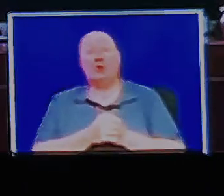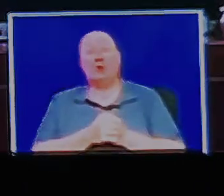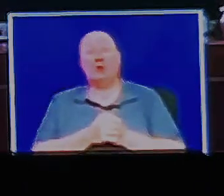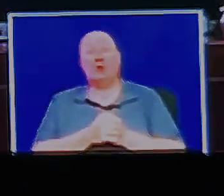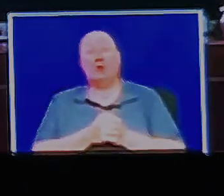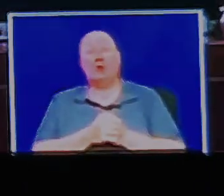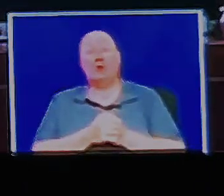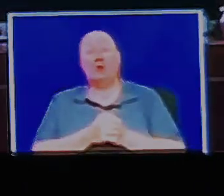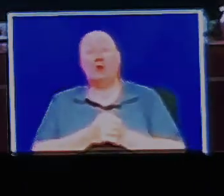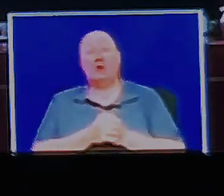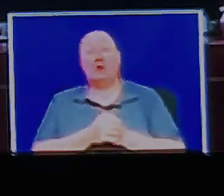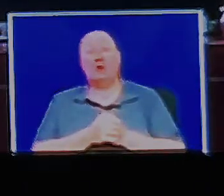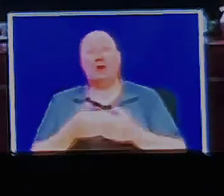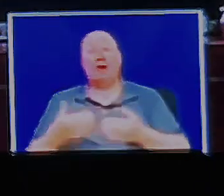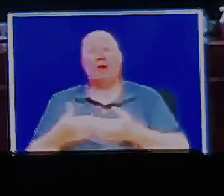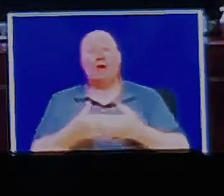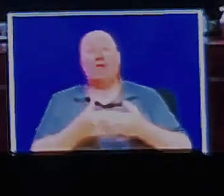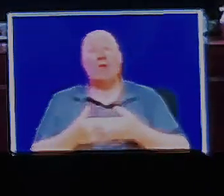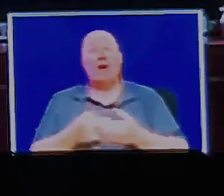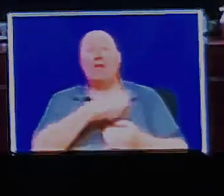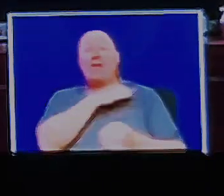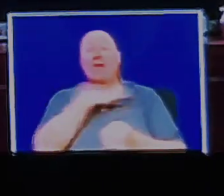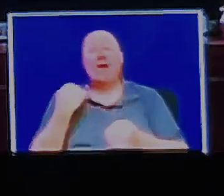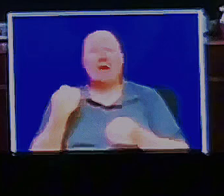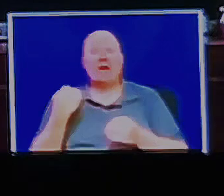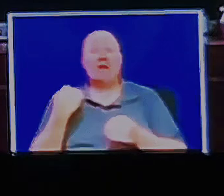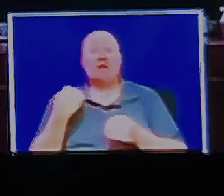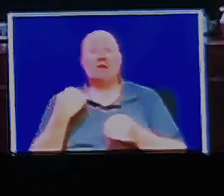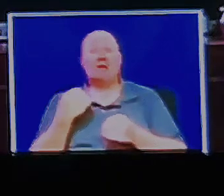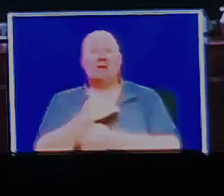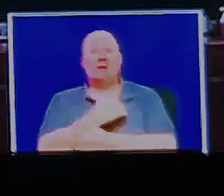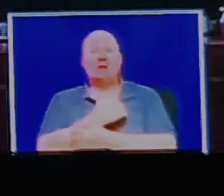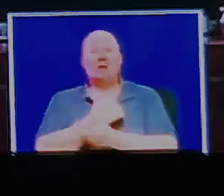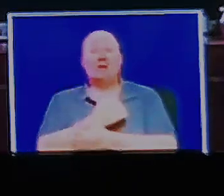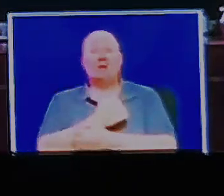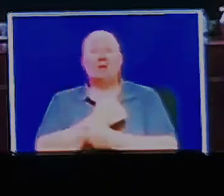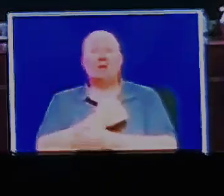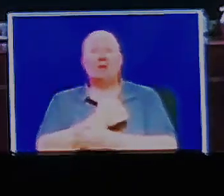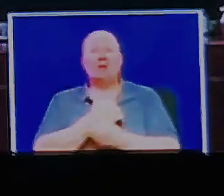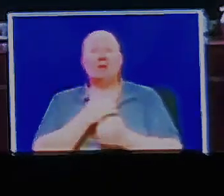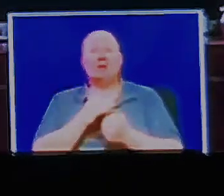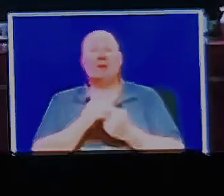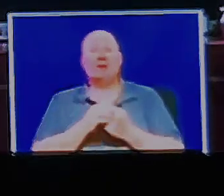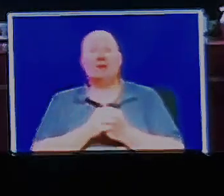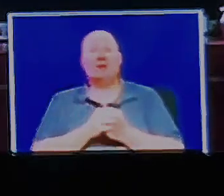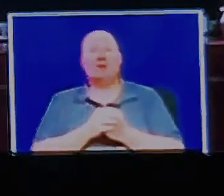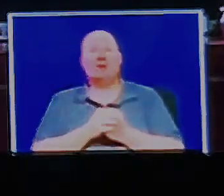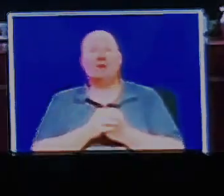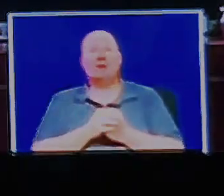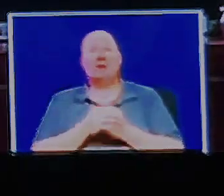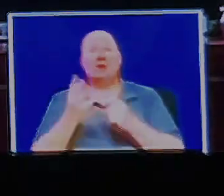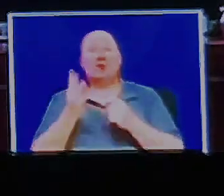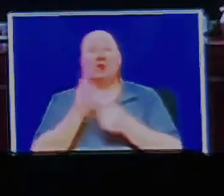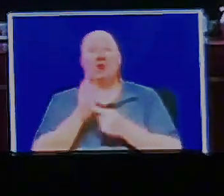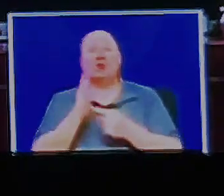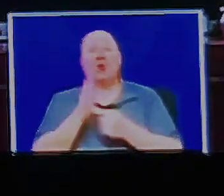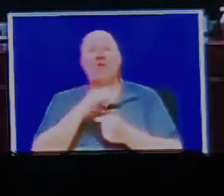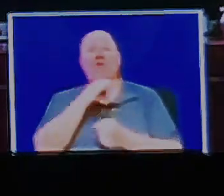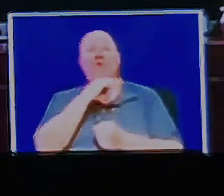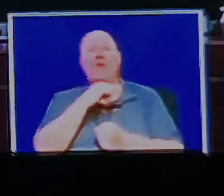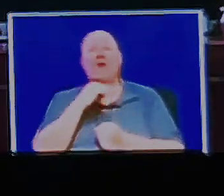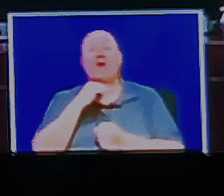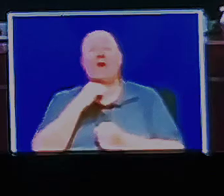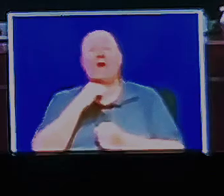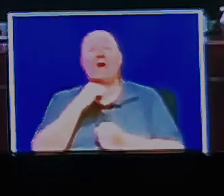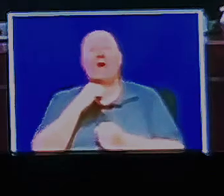beheadings have been tried by the greatest in world power and have been proven to be false